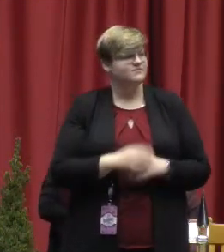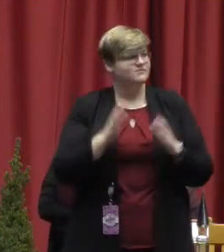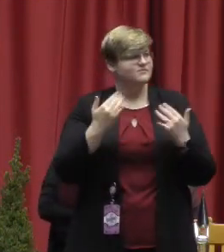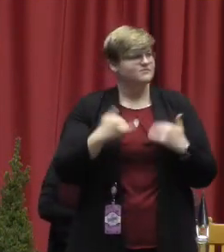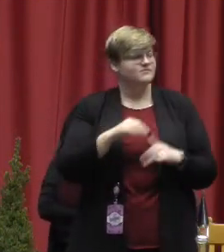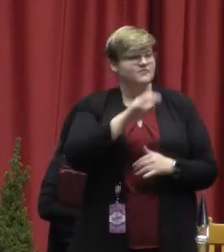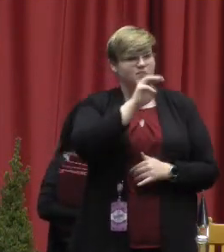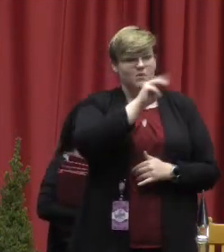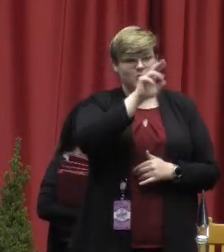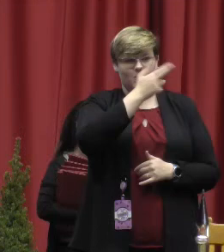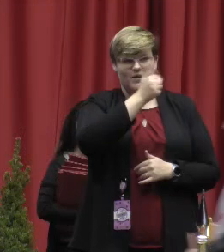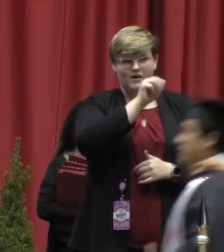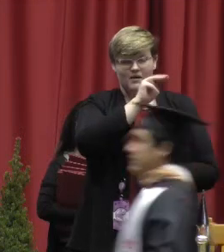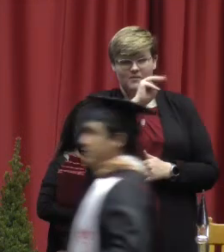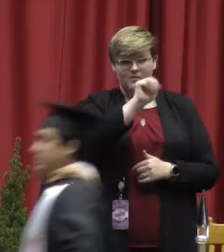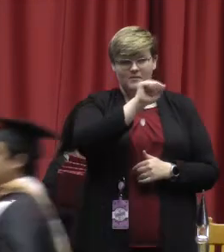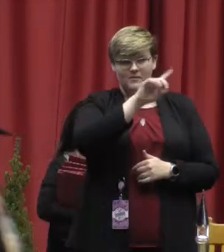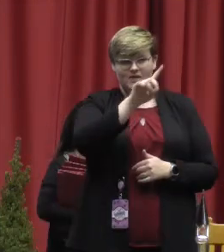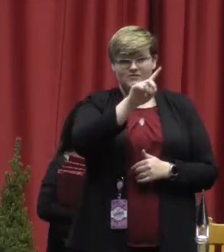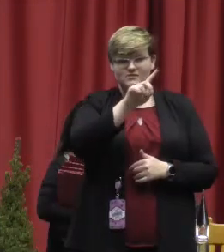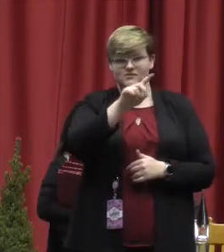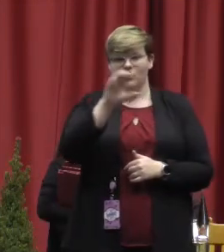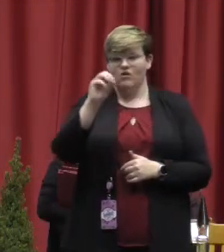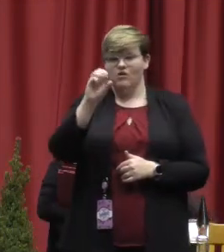Muhammad Asif Oscar.